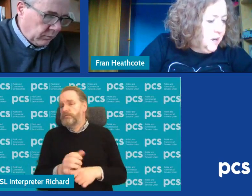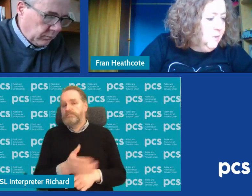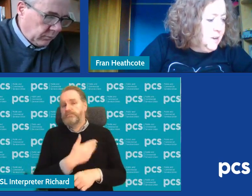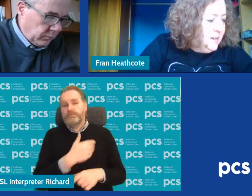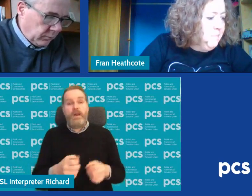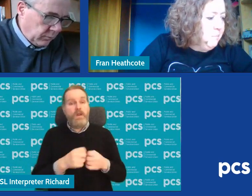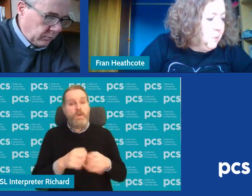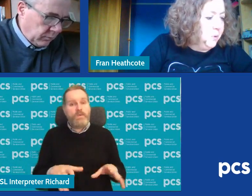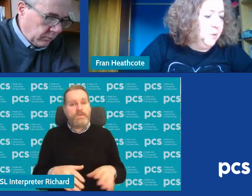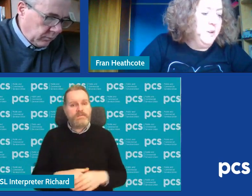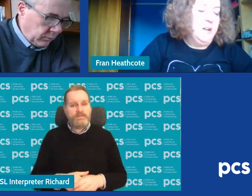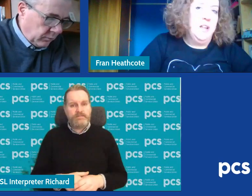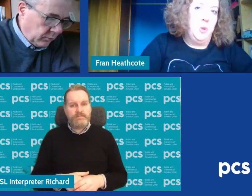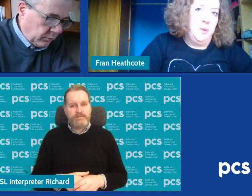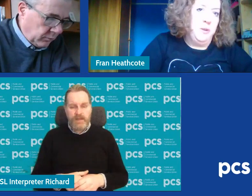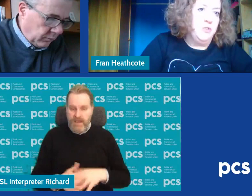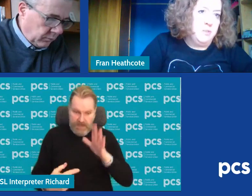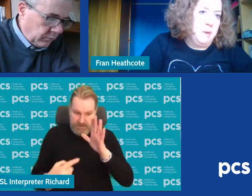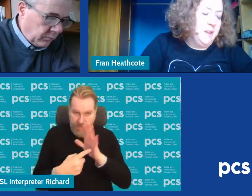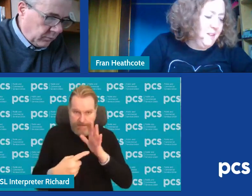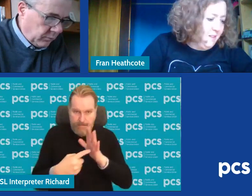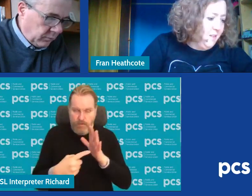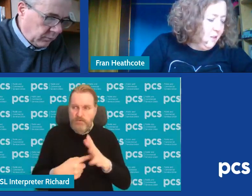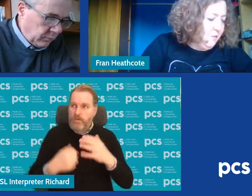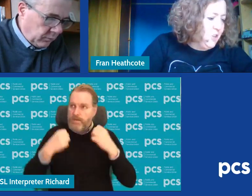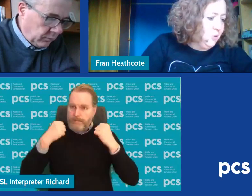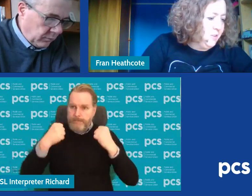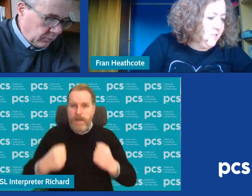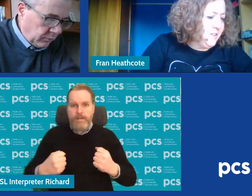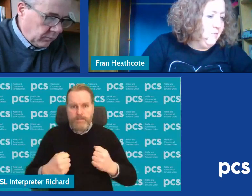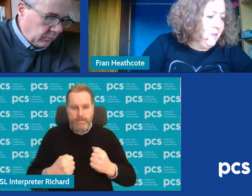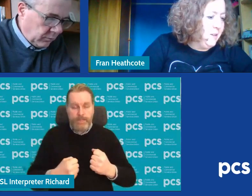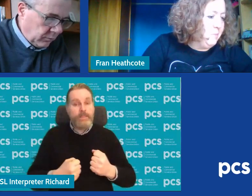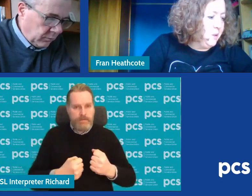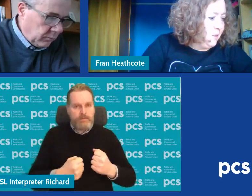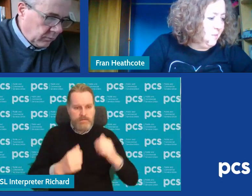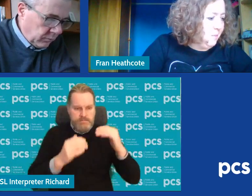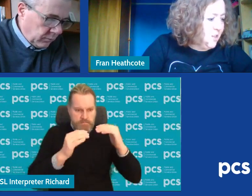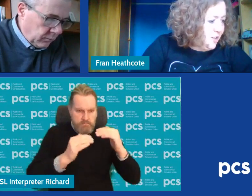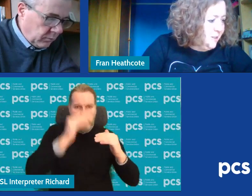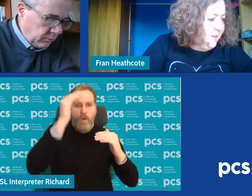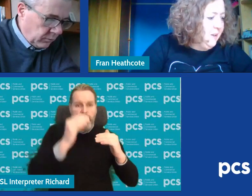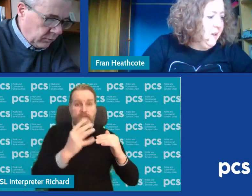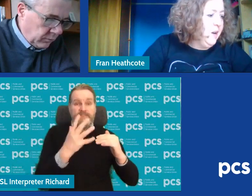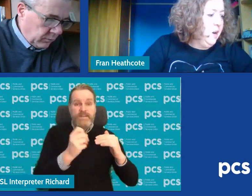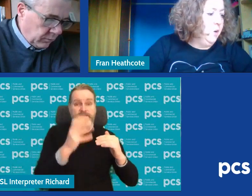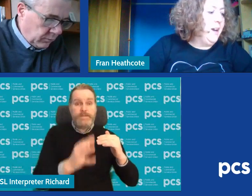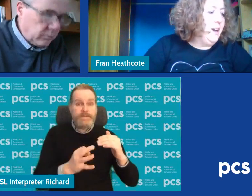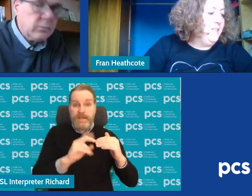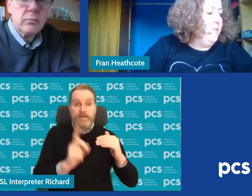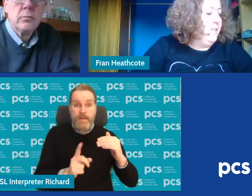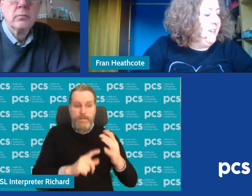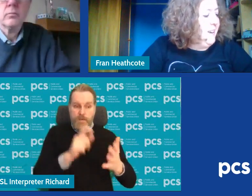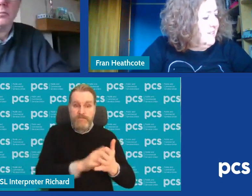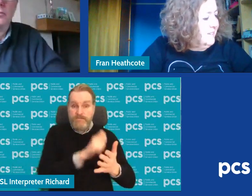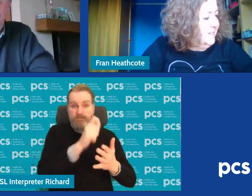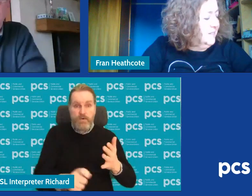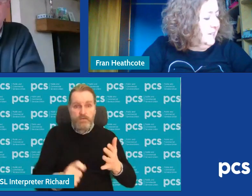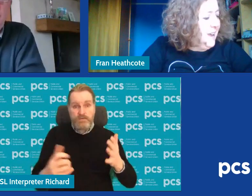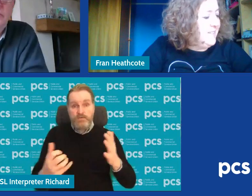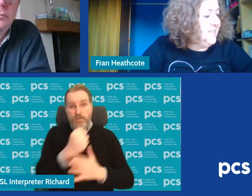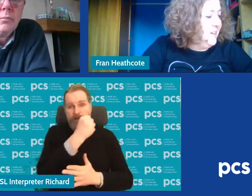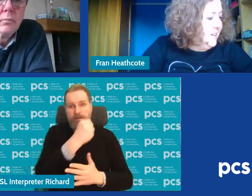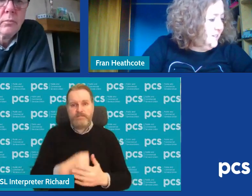It's really, really important that we don't just beat the threshold this time around, but that we smash it. Okay, Suzanne